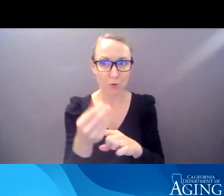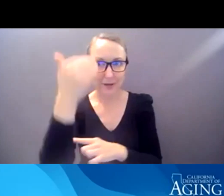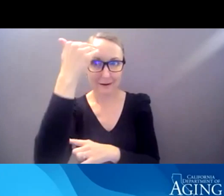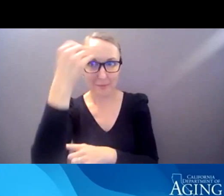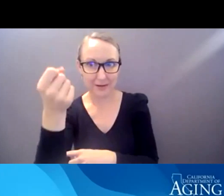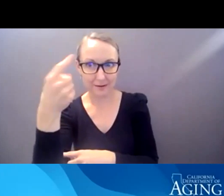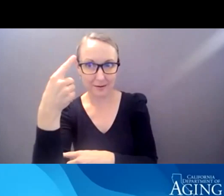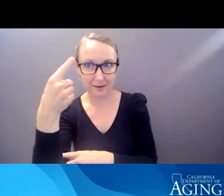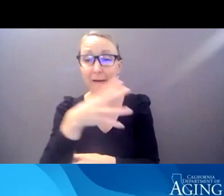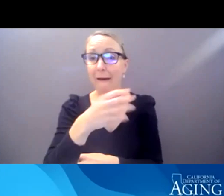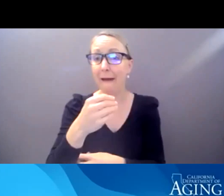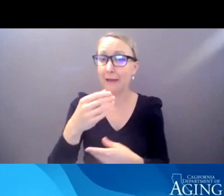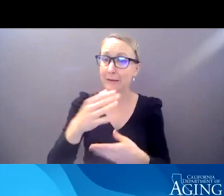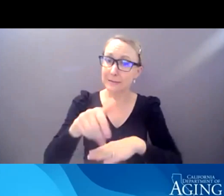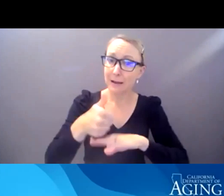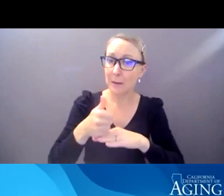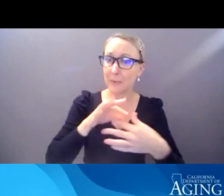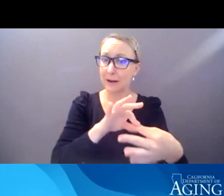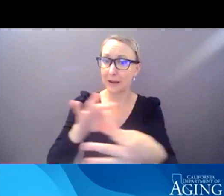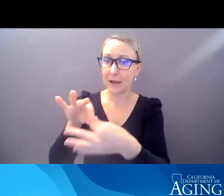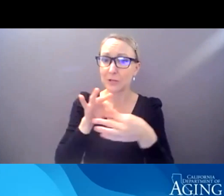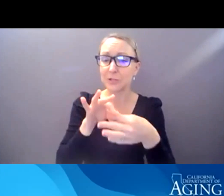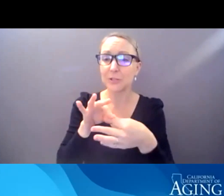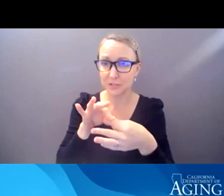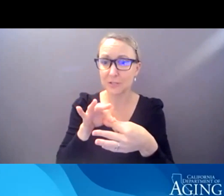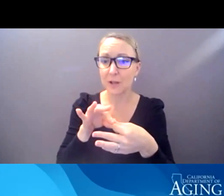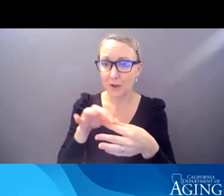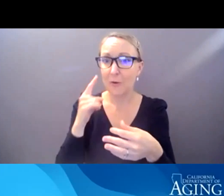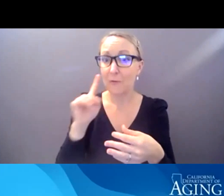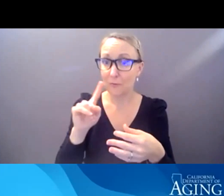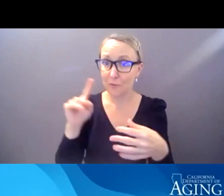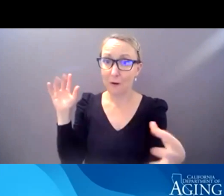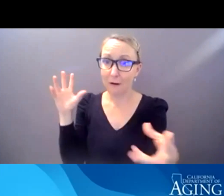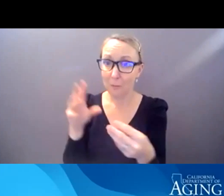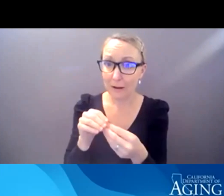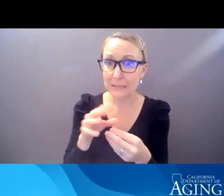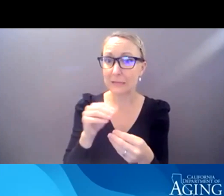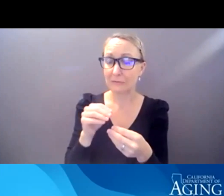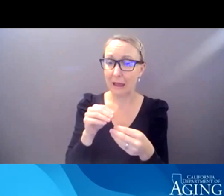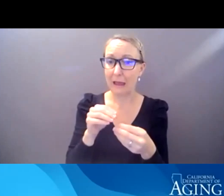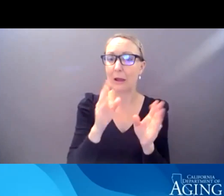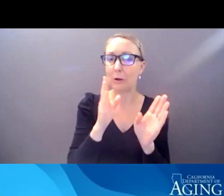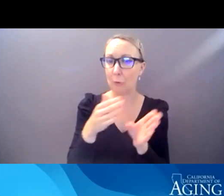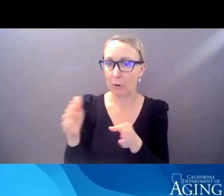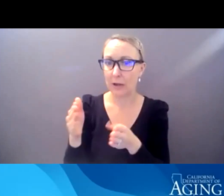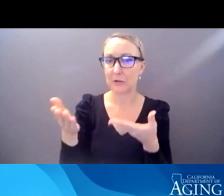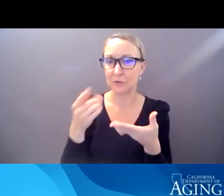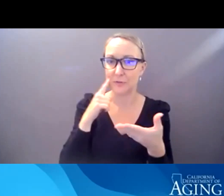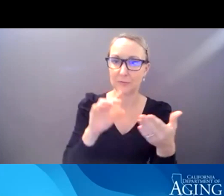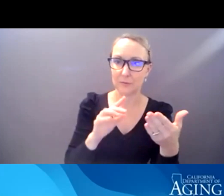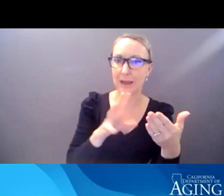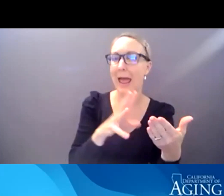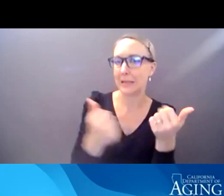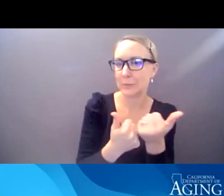provide us connections to connected, comprehensive, and coordinated services and supports. And